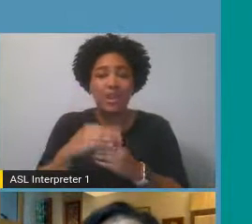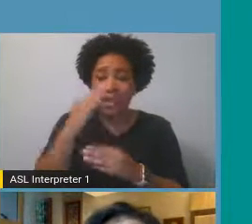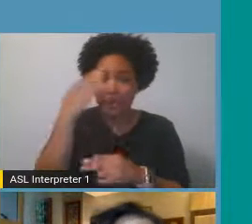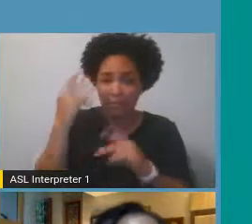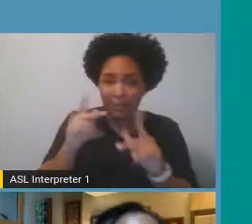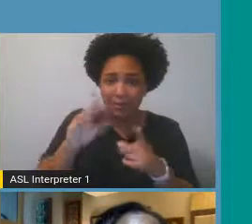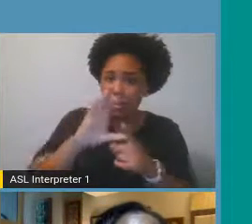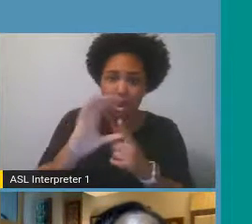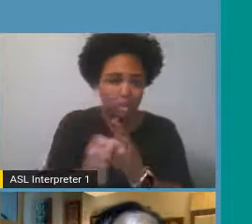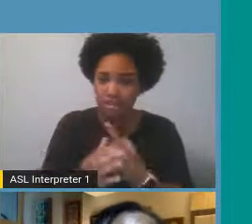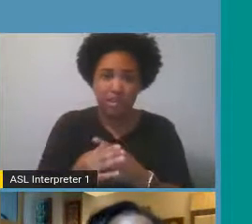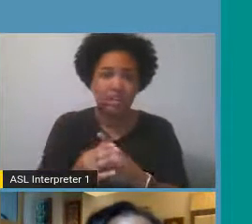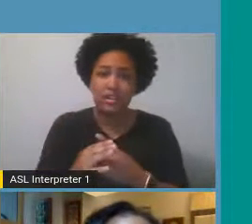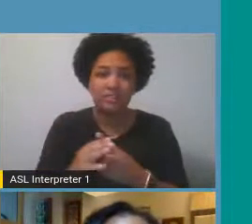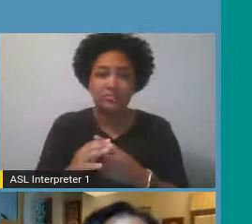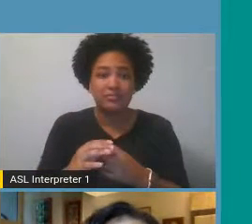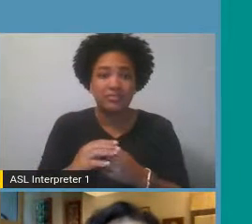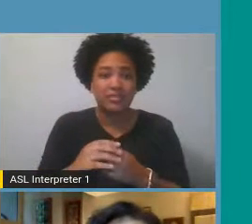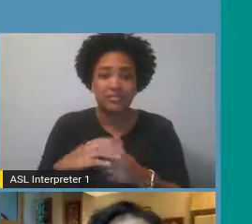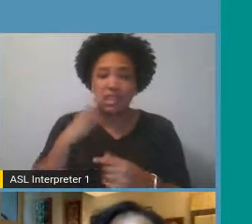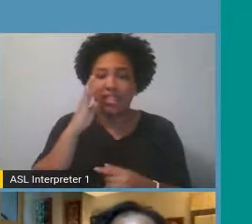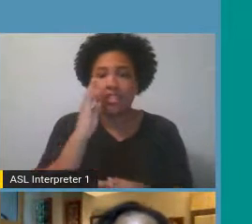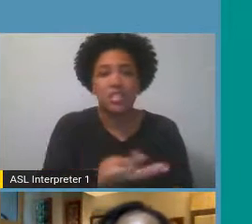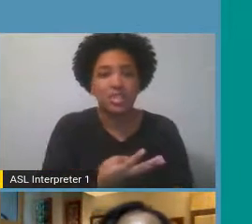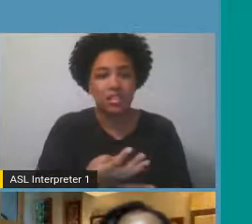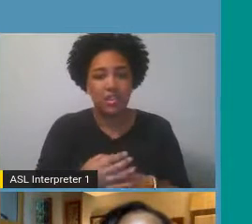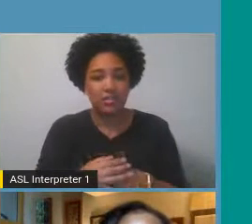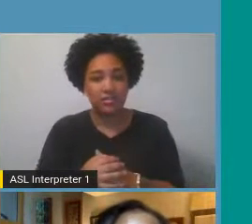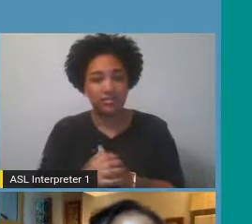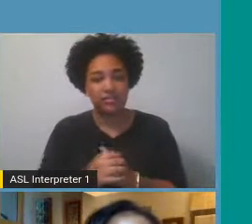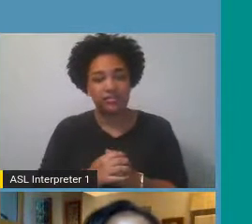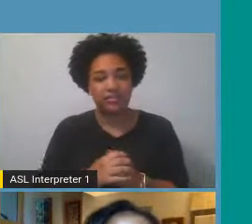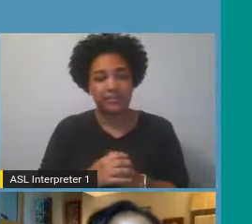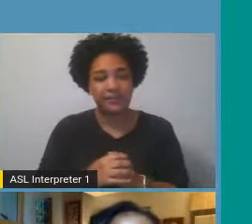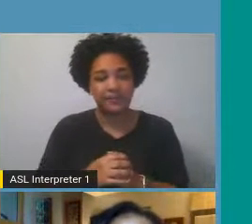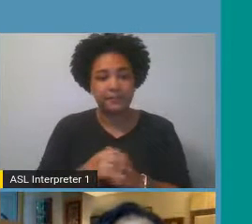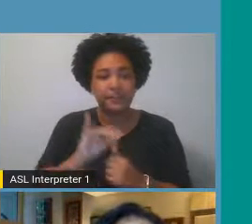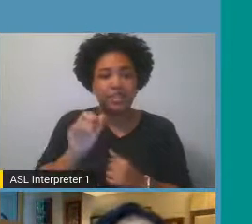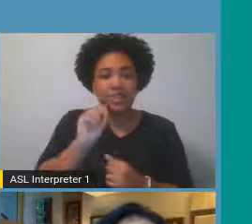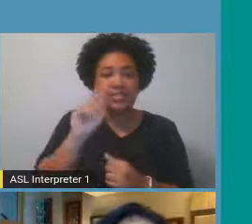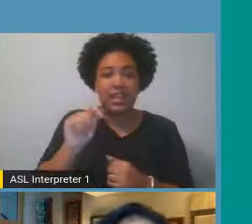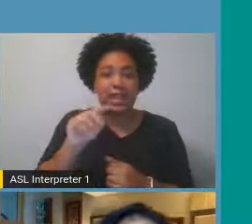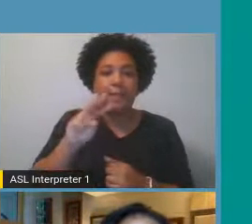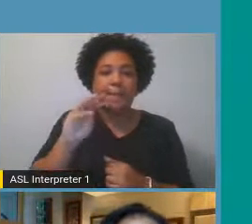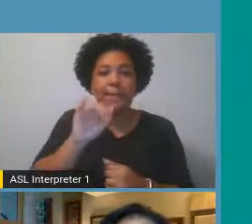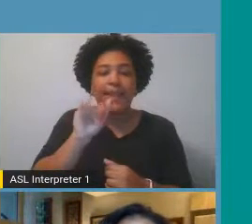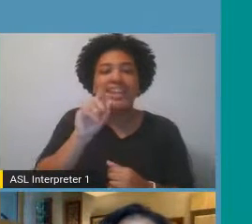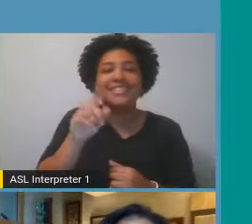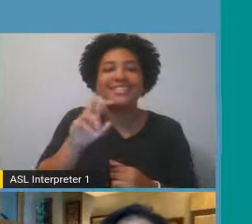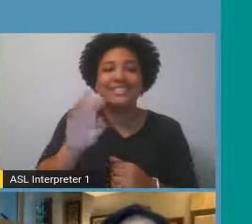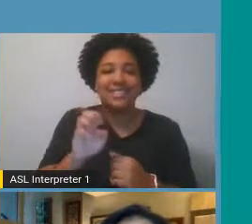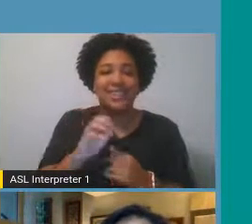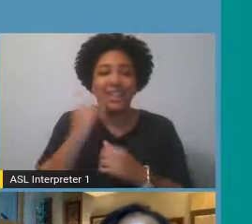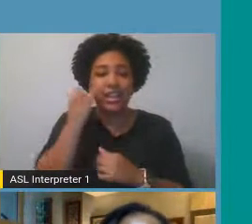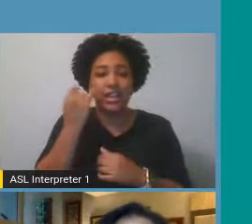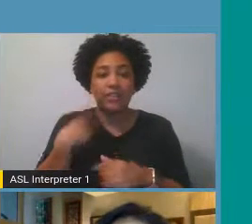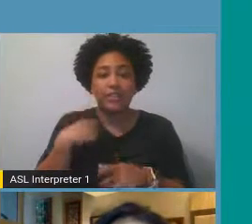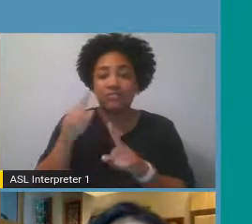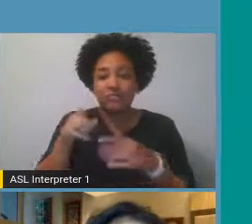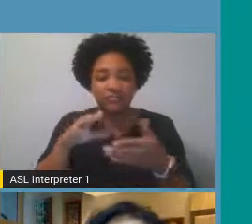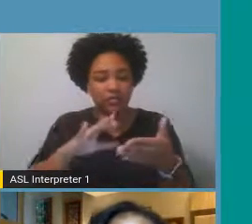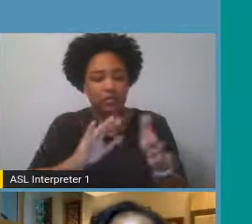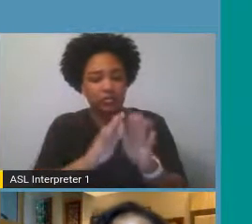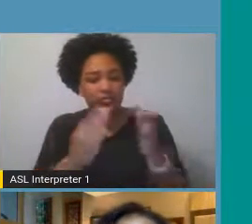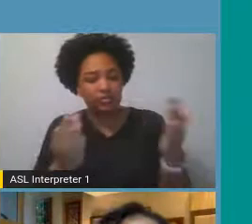best light, or it was completely ignored altogether. And so Jet Magazine and Ebony Magazine, if you went into